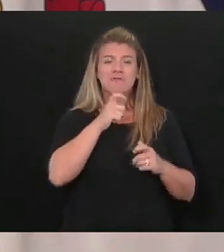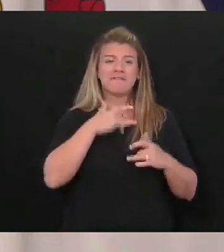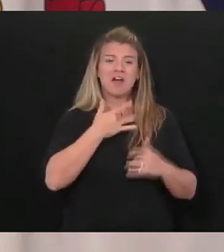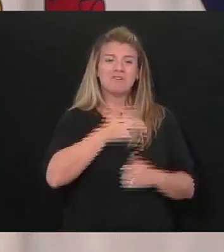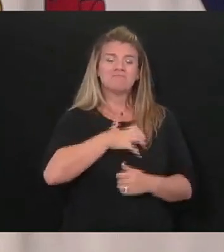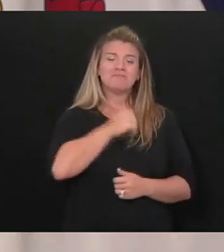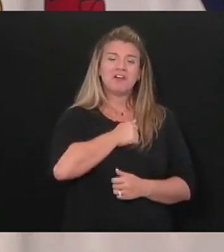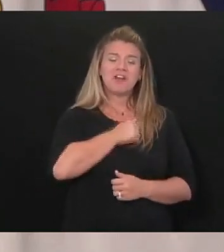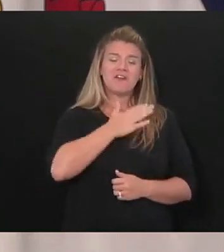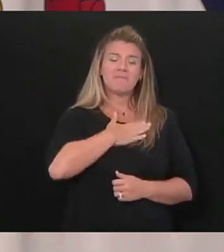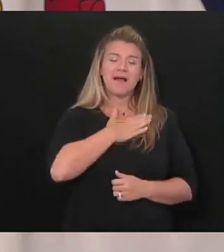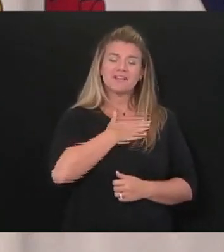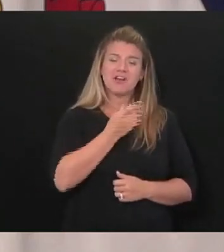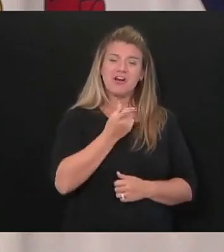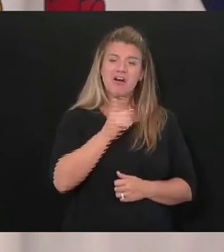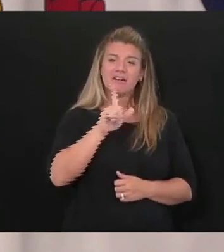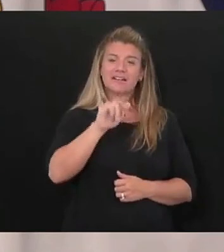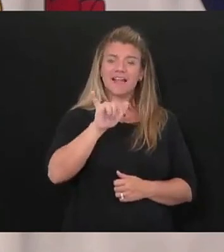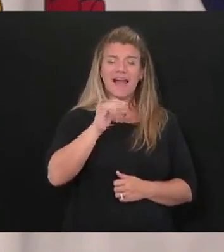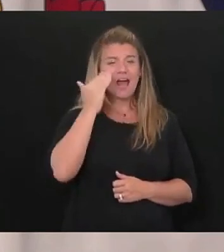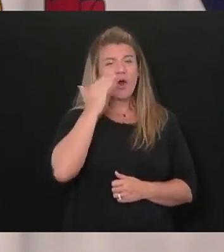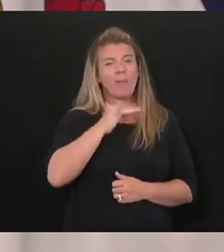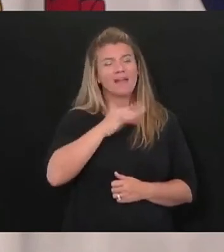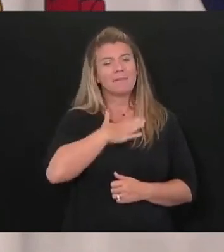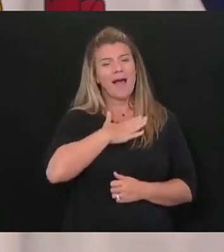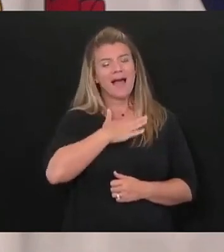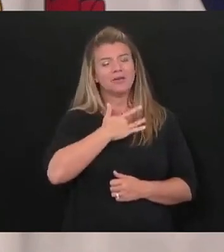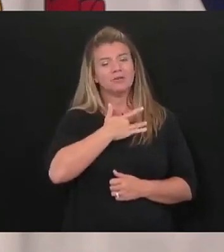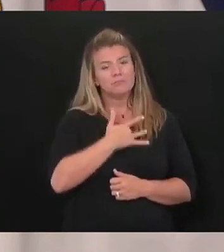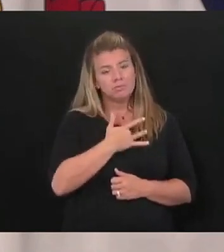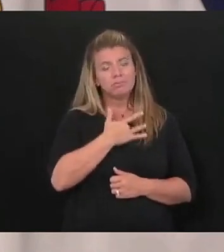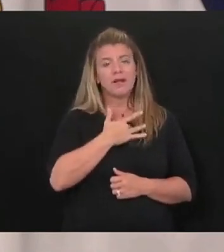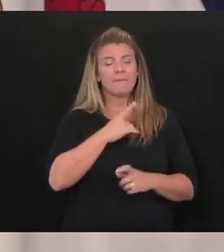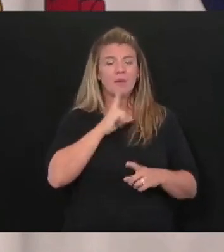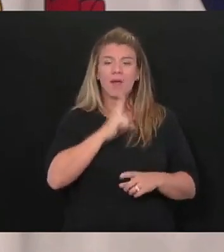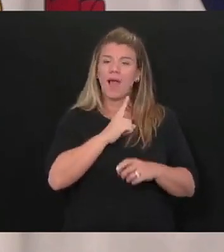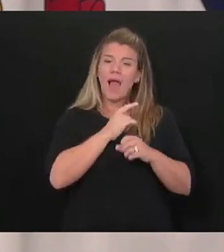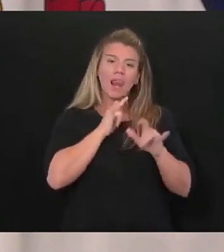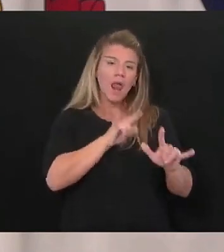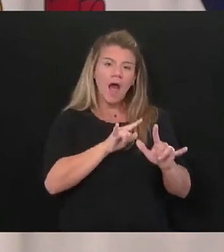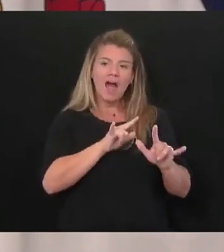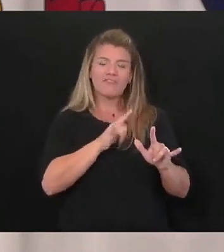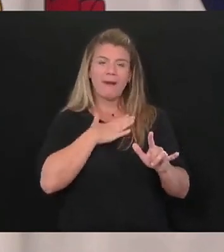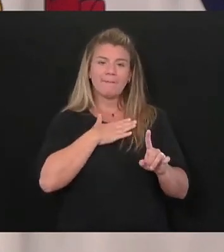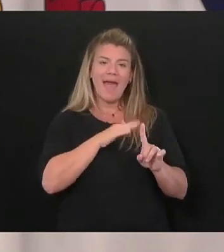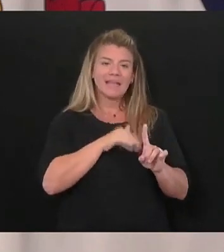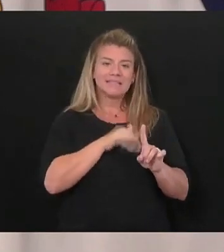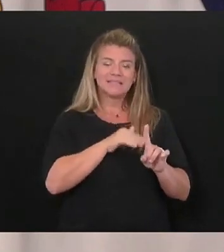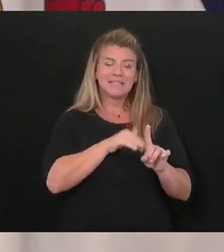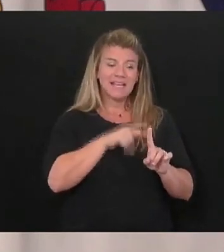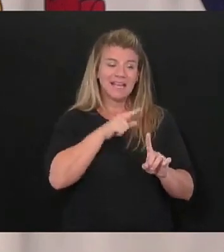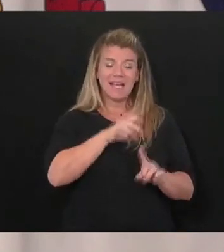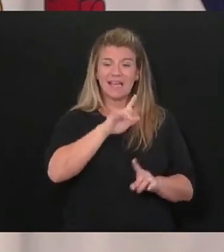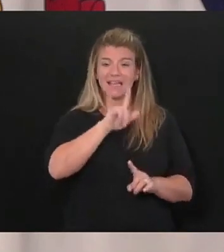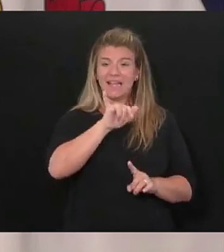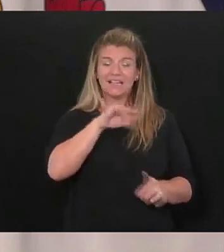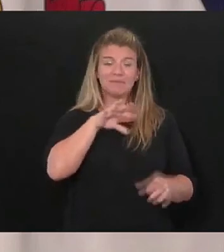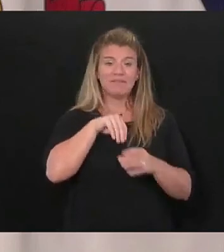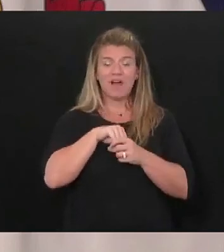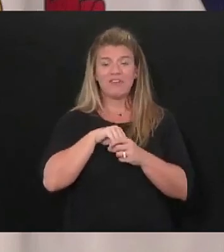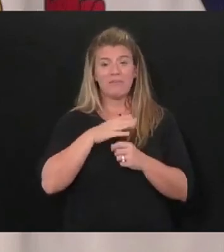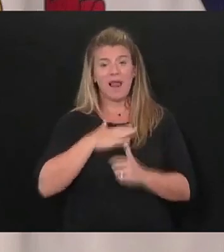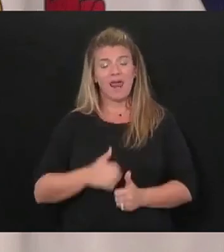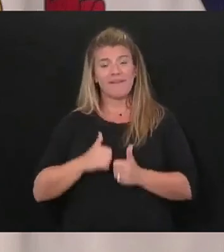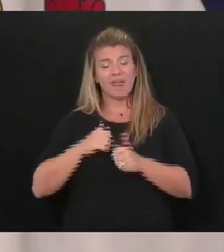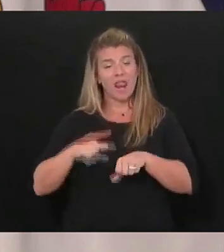but I love our pets and everything, and I've been with Lily a long time, and